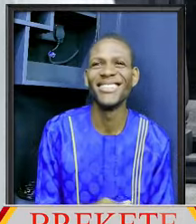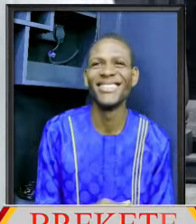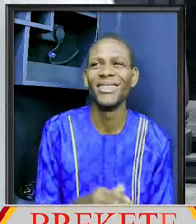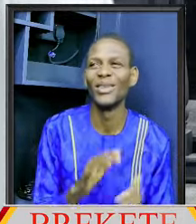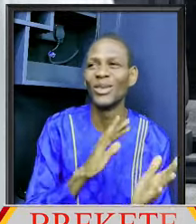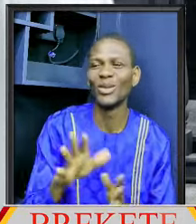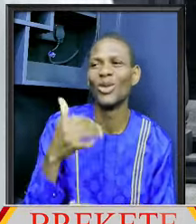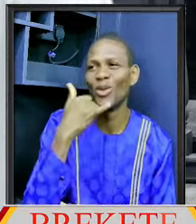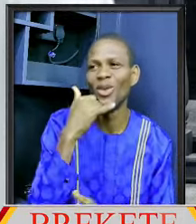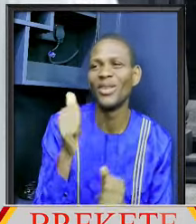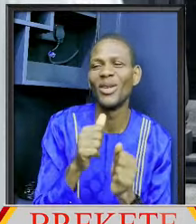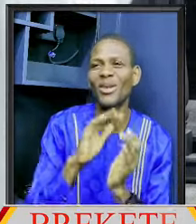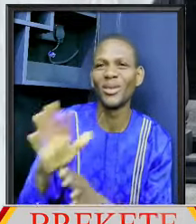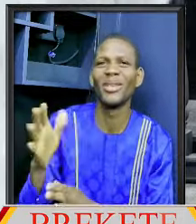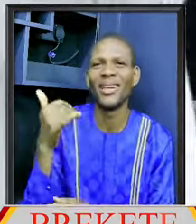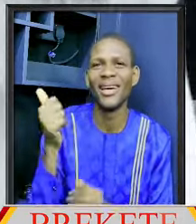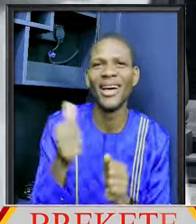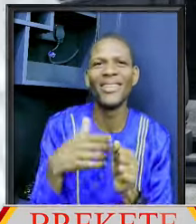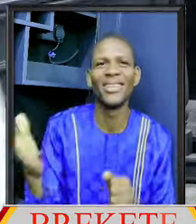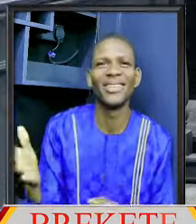Drop your phone, drop everything.